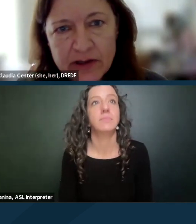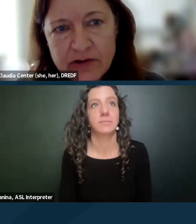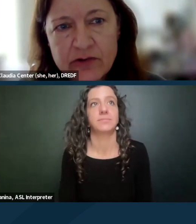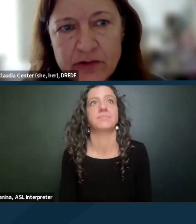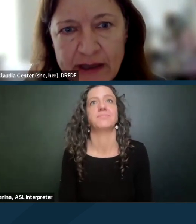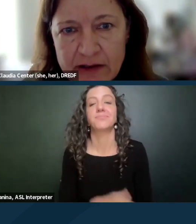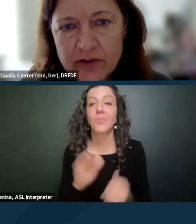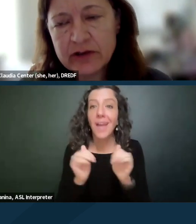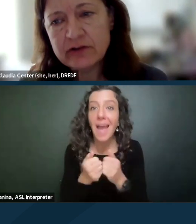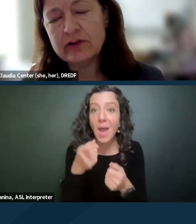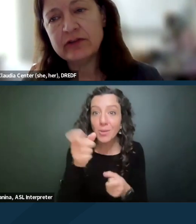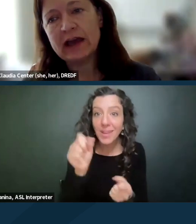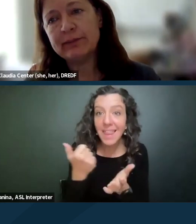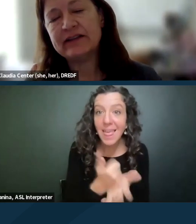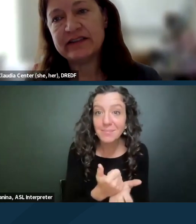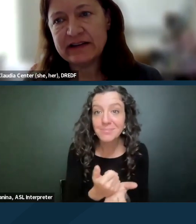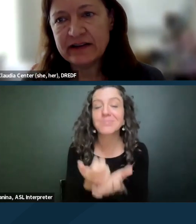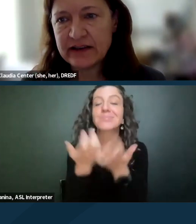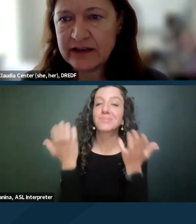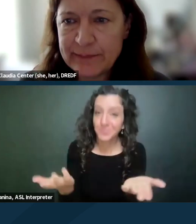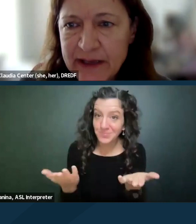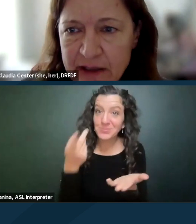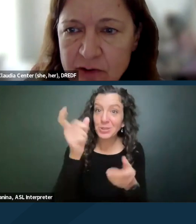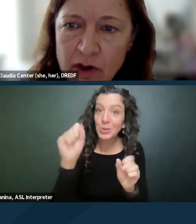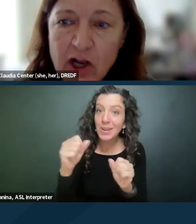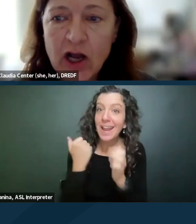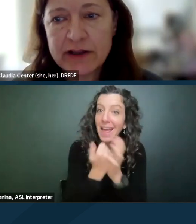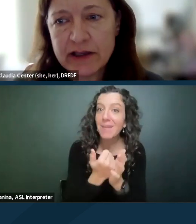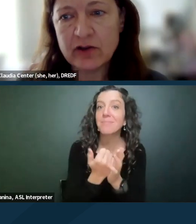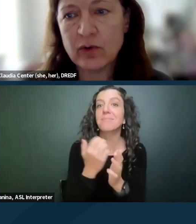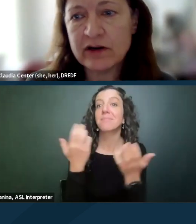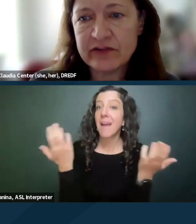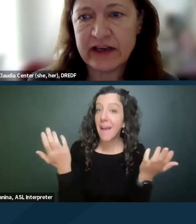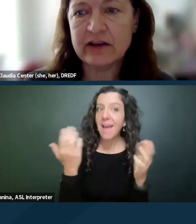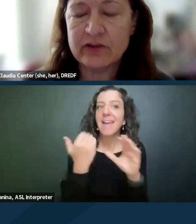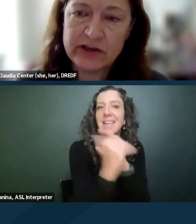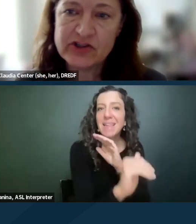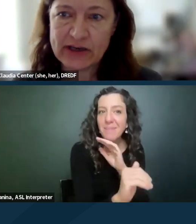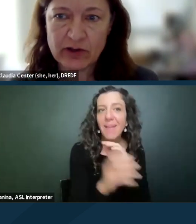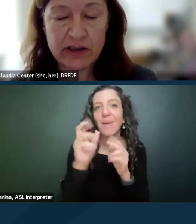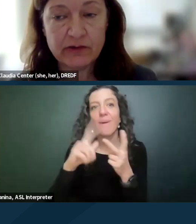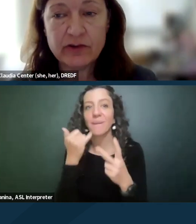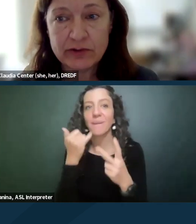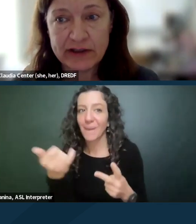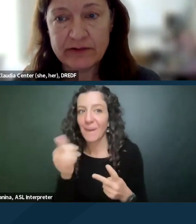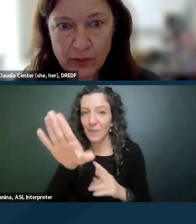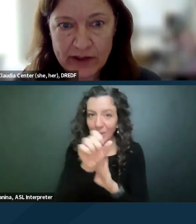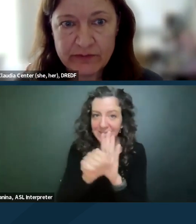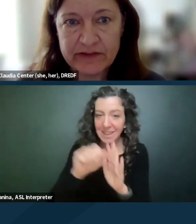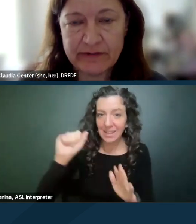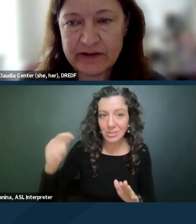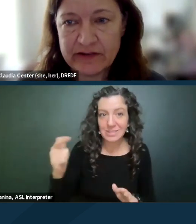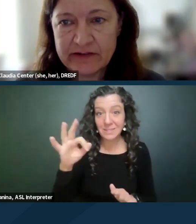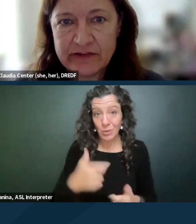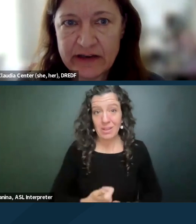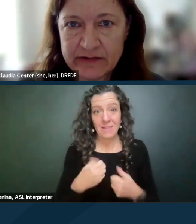So how can you do that? You can do that by sending an email or calling your state attorney general if you live in one of